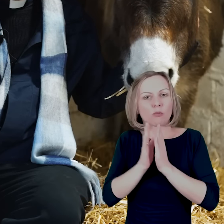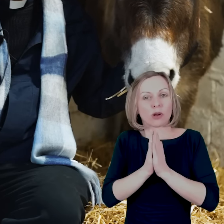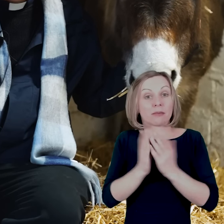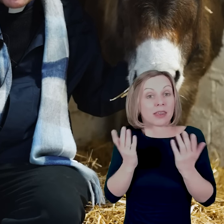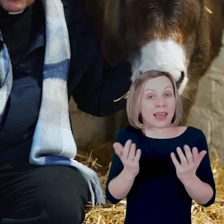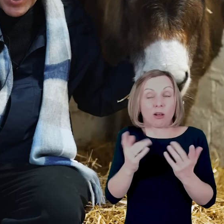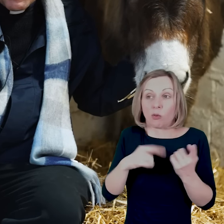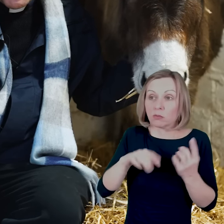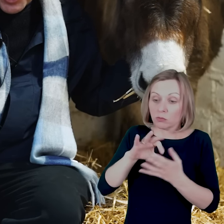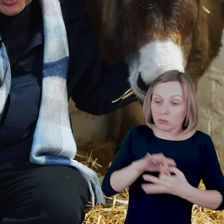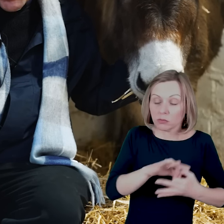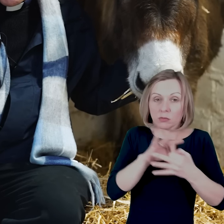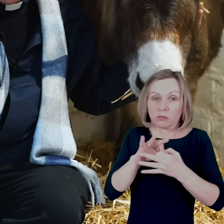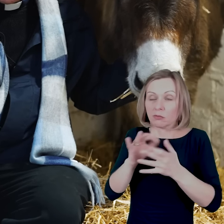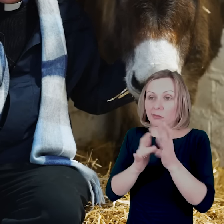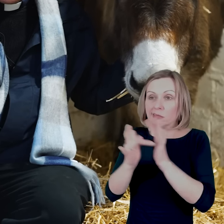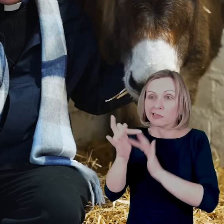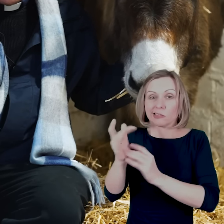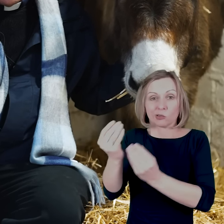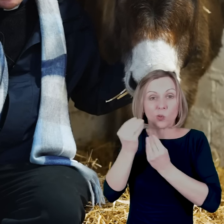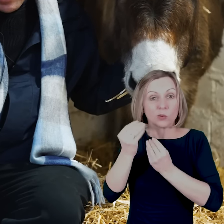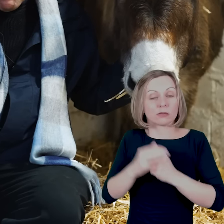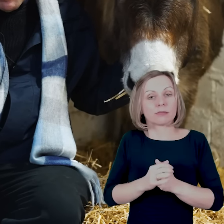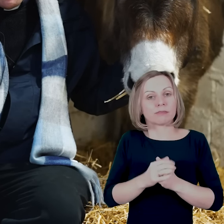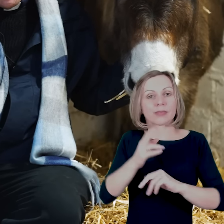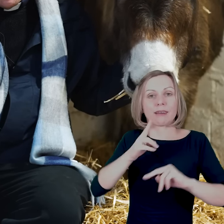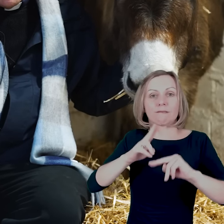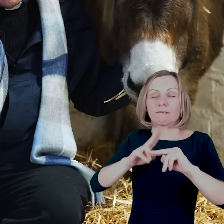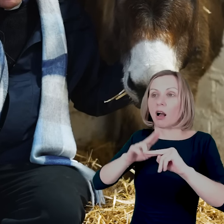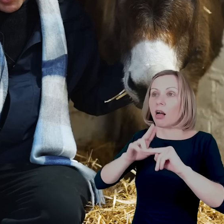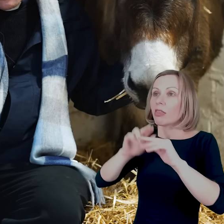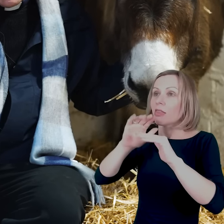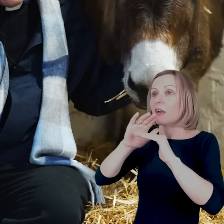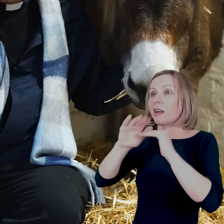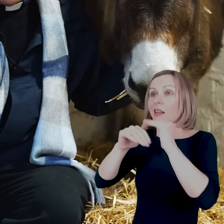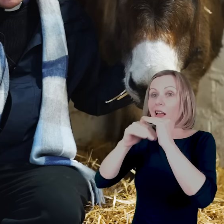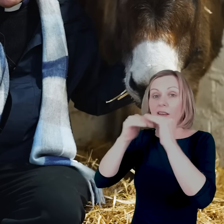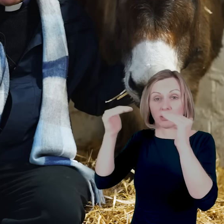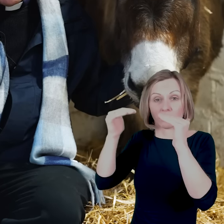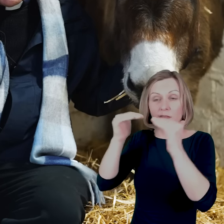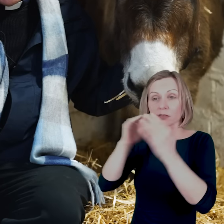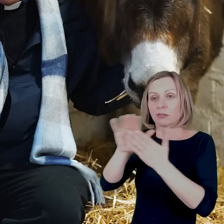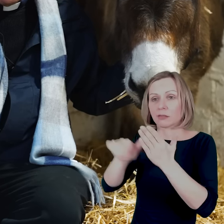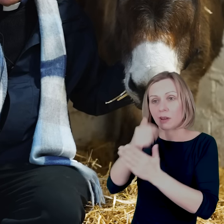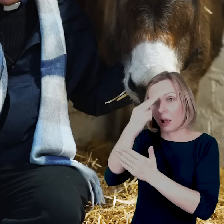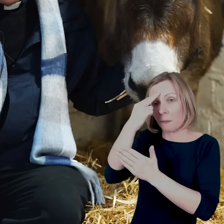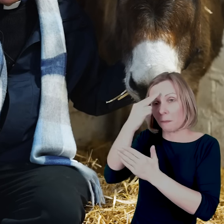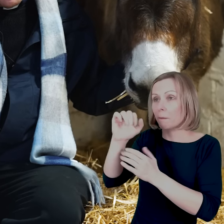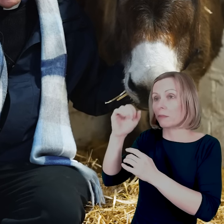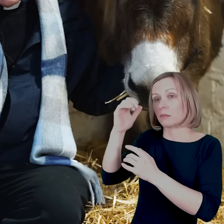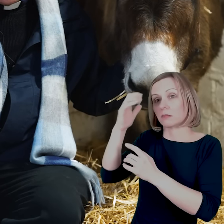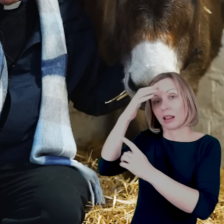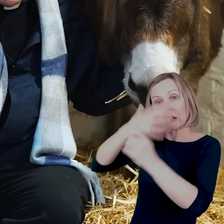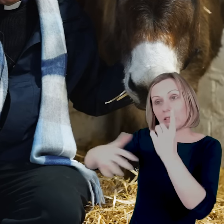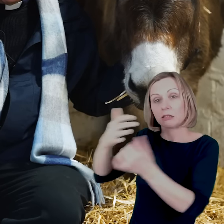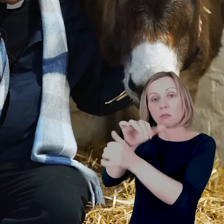And now let us pray the prayer which Jesus taught us. Our Father, who art in heaven, hallowed be thy name.